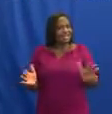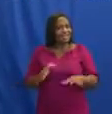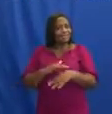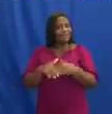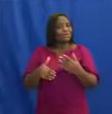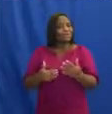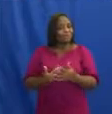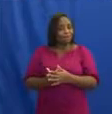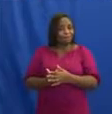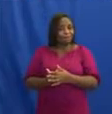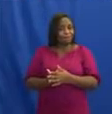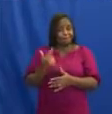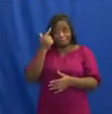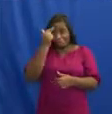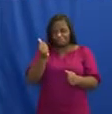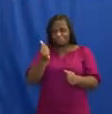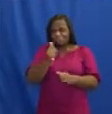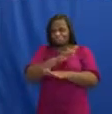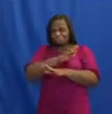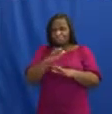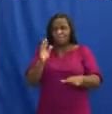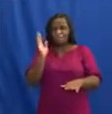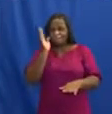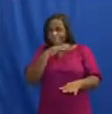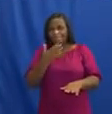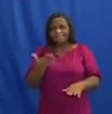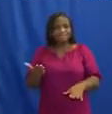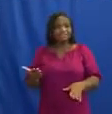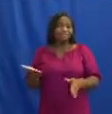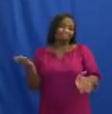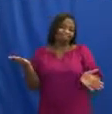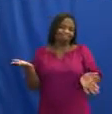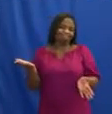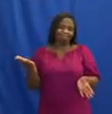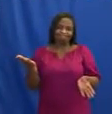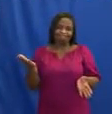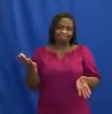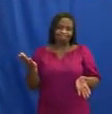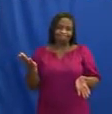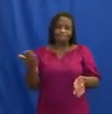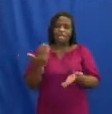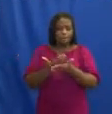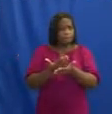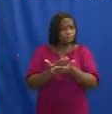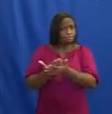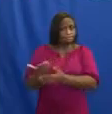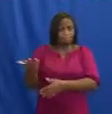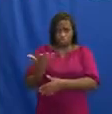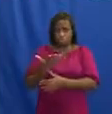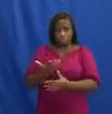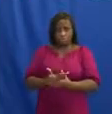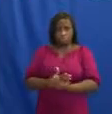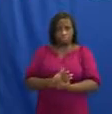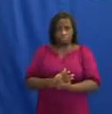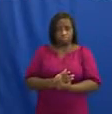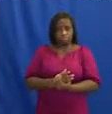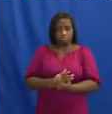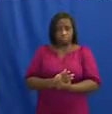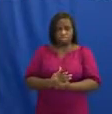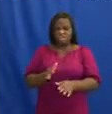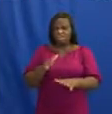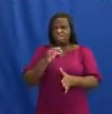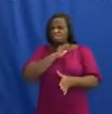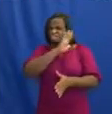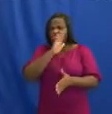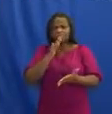mohiwale ake ifon ku be tufa hi ni panyafai waka